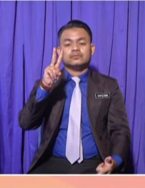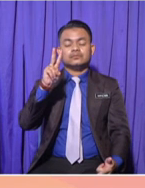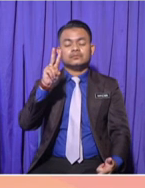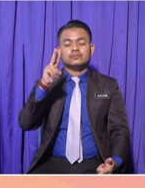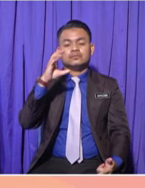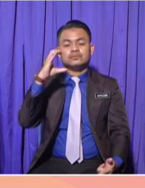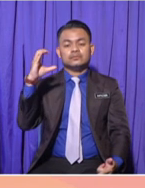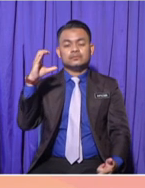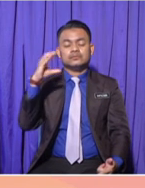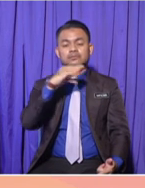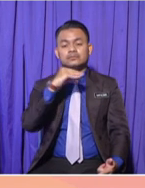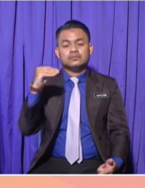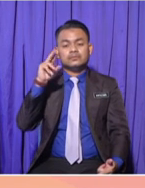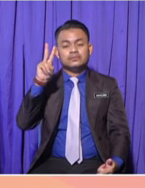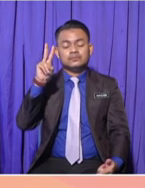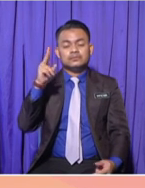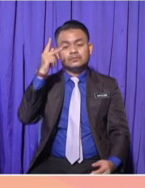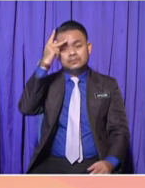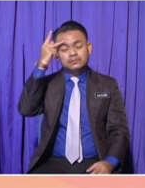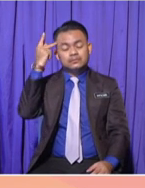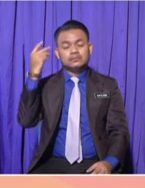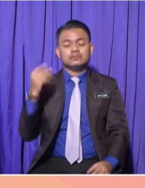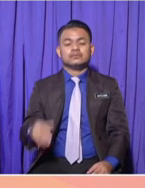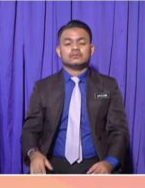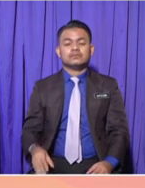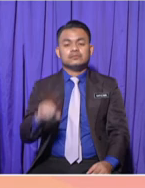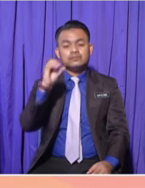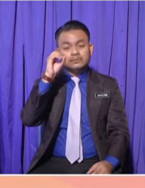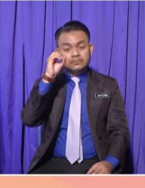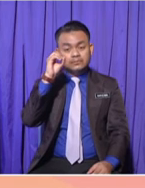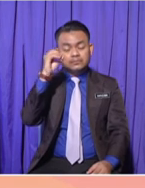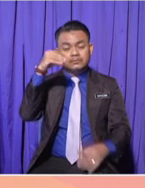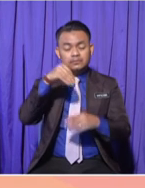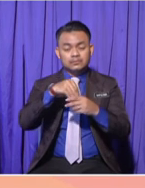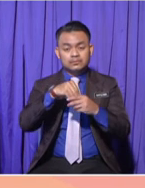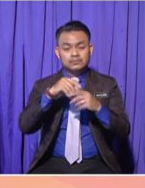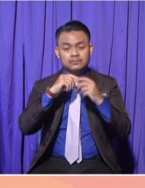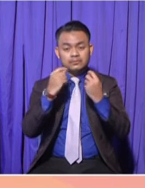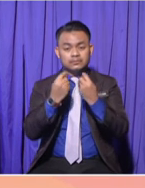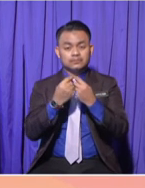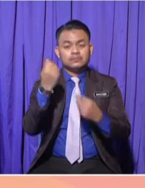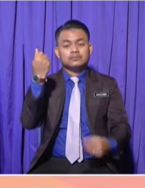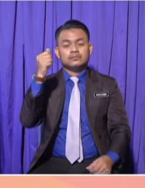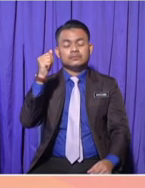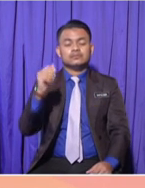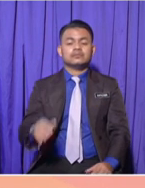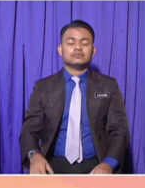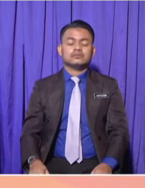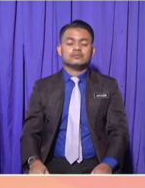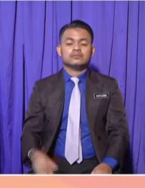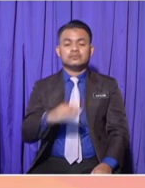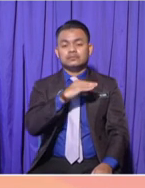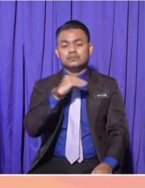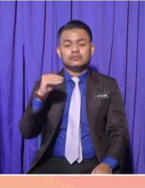702 because there is a zero in the tens place and a